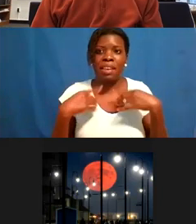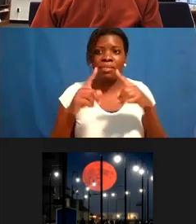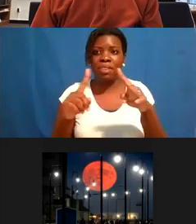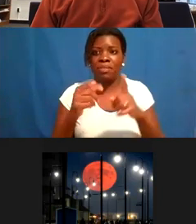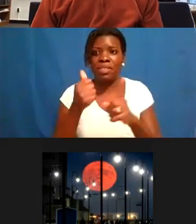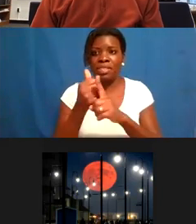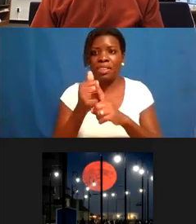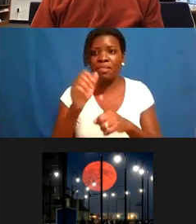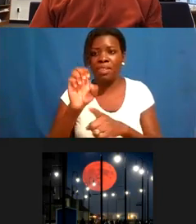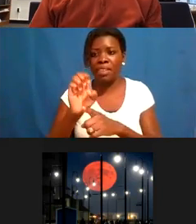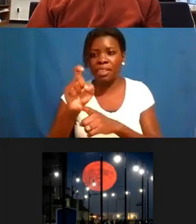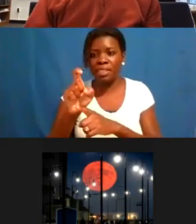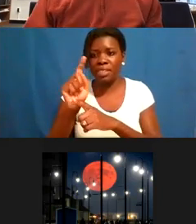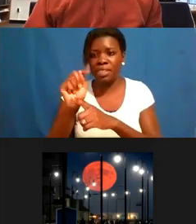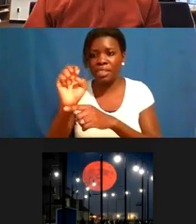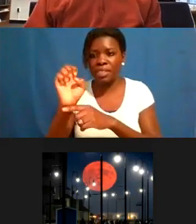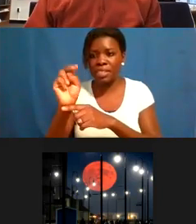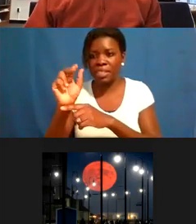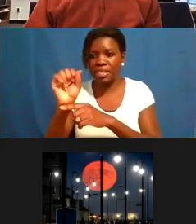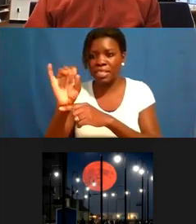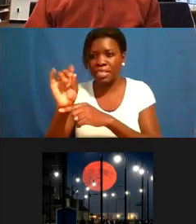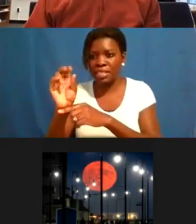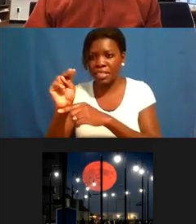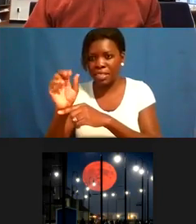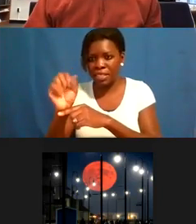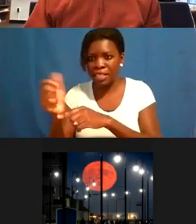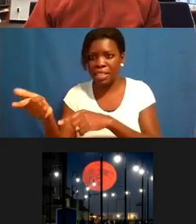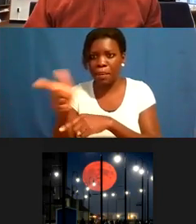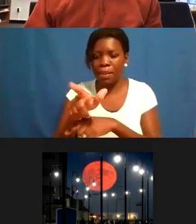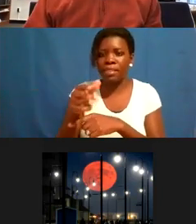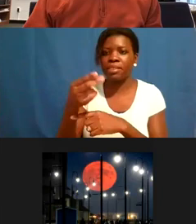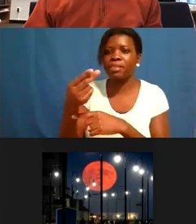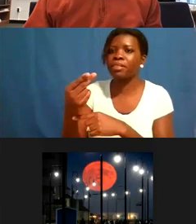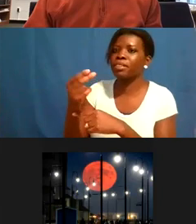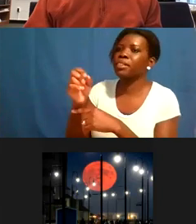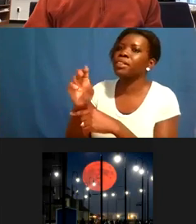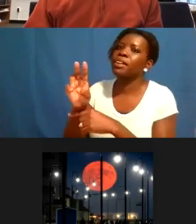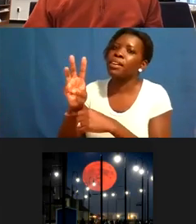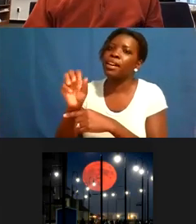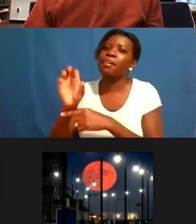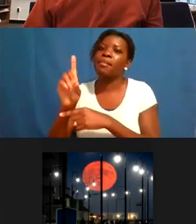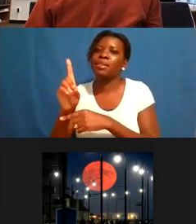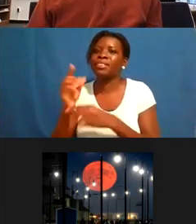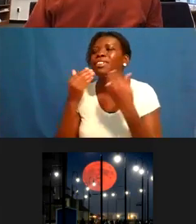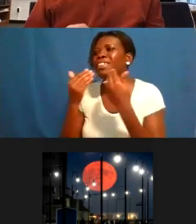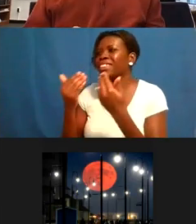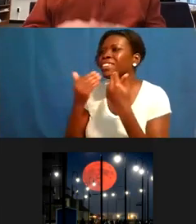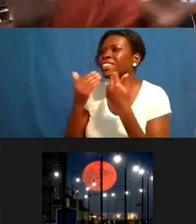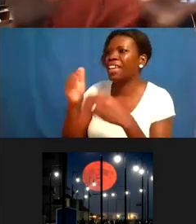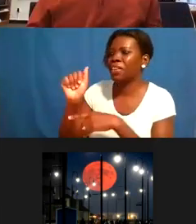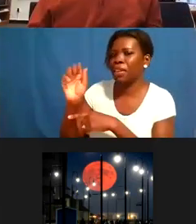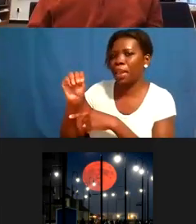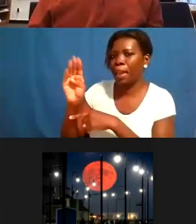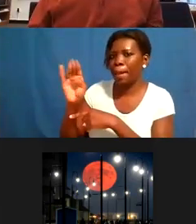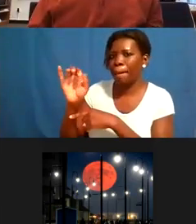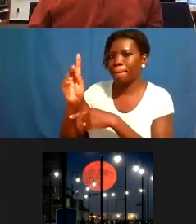right, back to you now, Howard. Thank you, Ambika, for this great demonstration and experiment. So we've shown